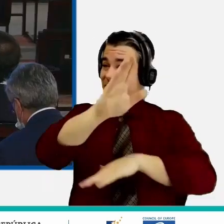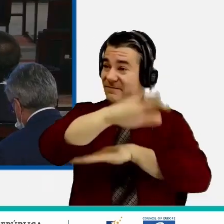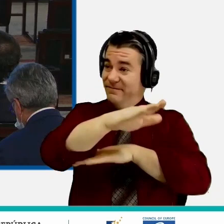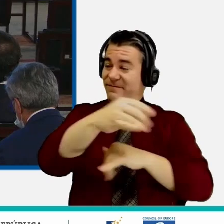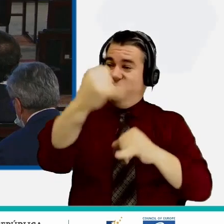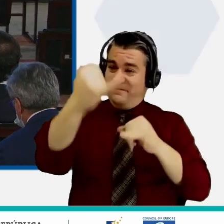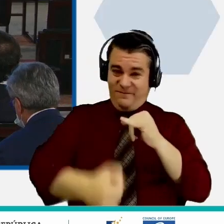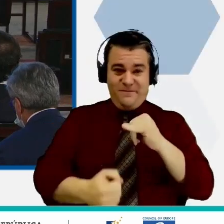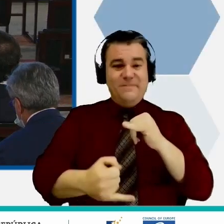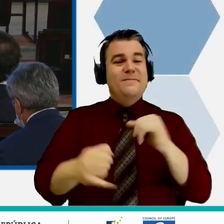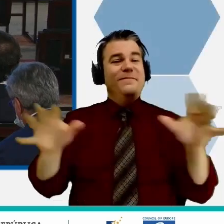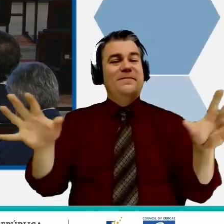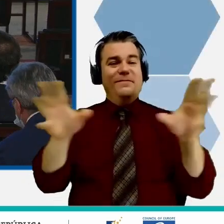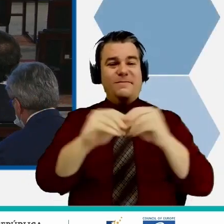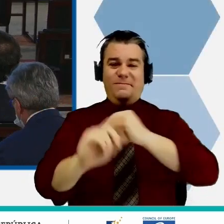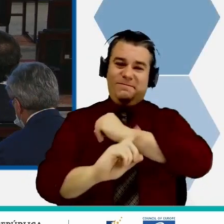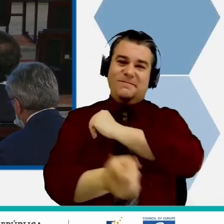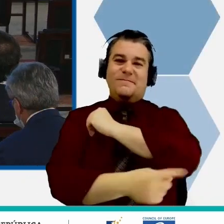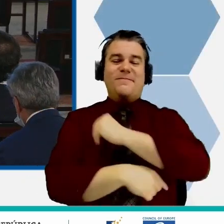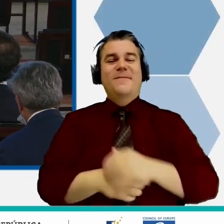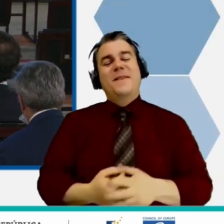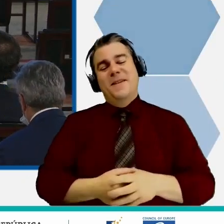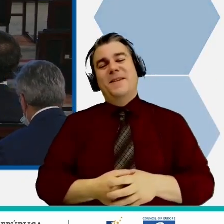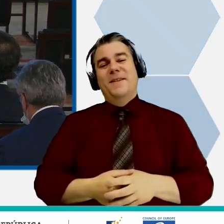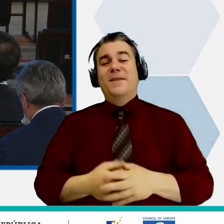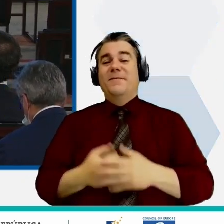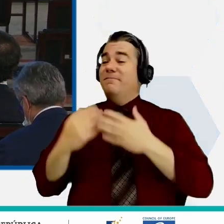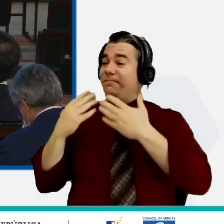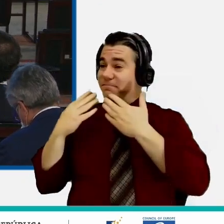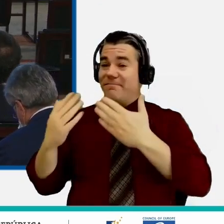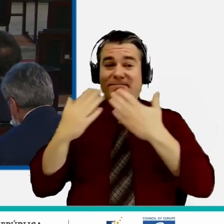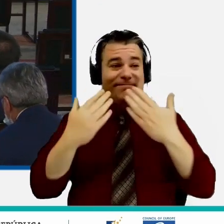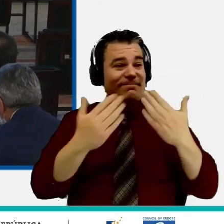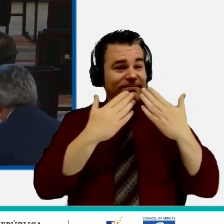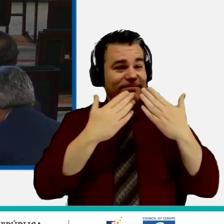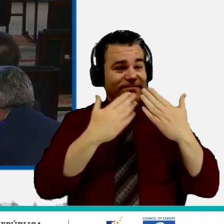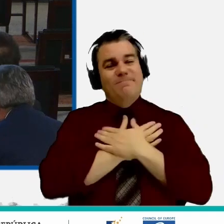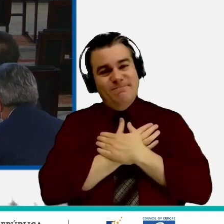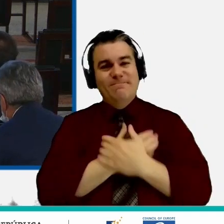ceremony of the EFDRR. Thank you all. Obrigado.